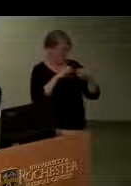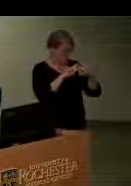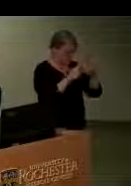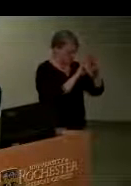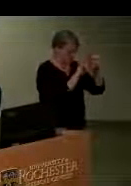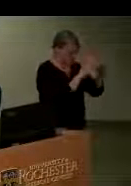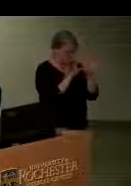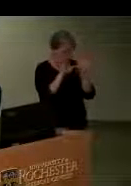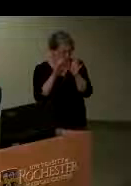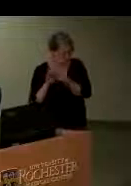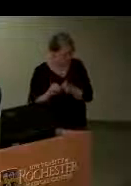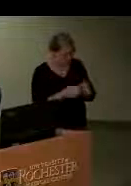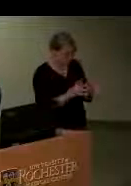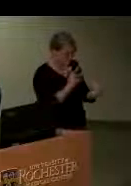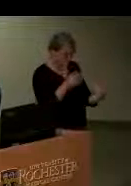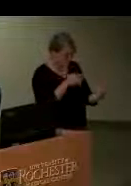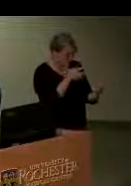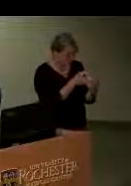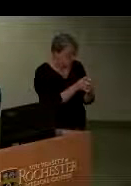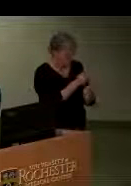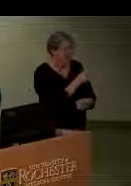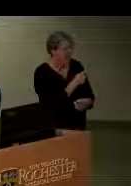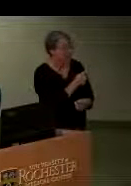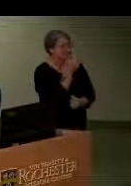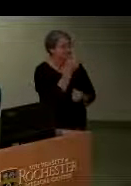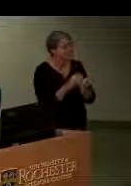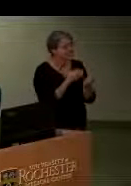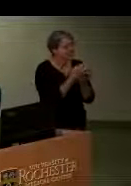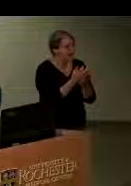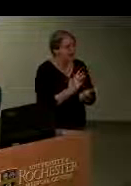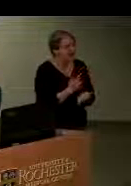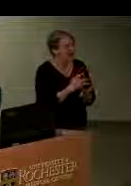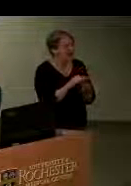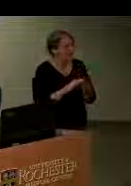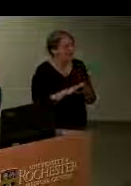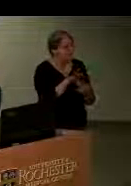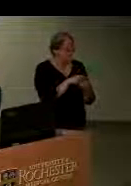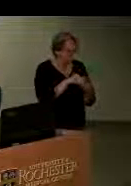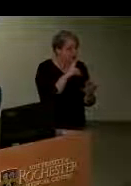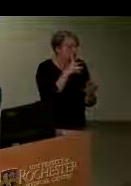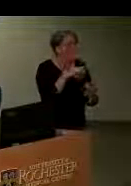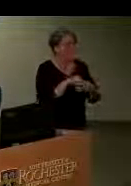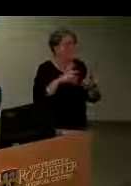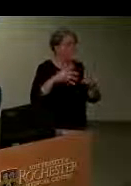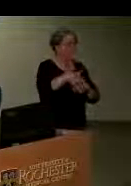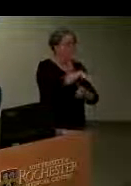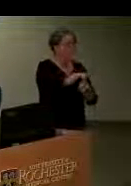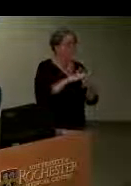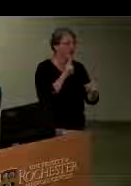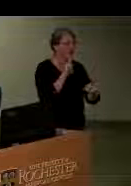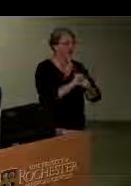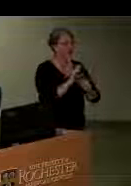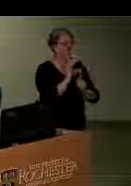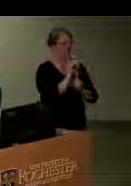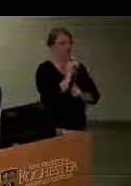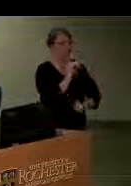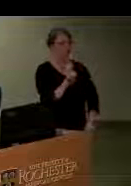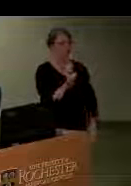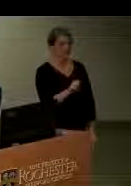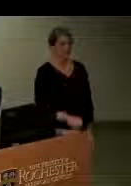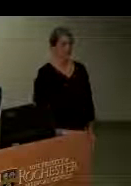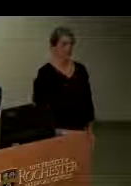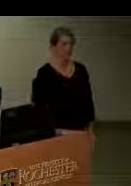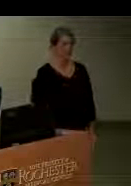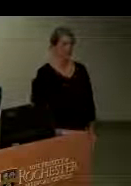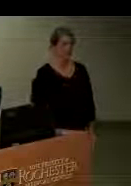framing around the patient. And every single fact our students learn is learned in the context of an actual case.